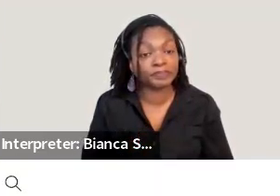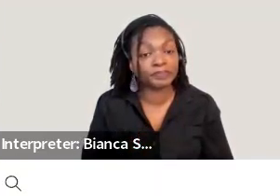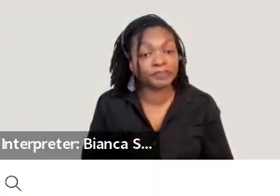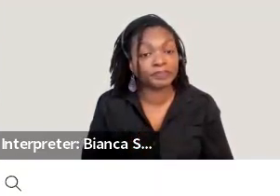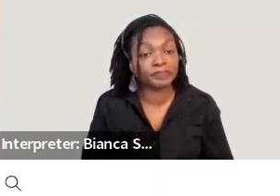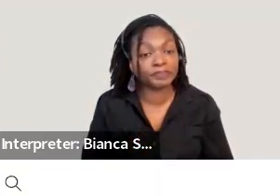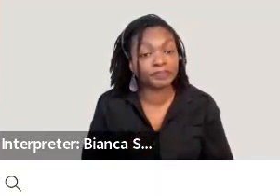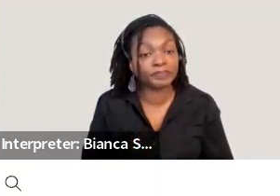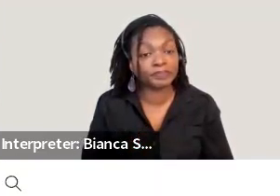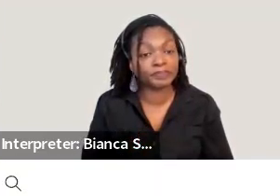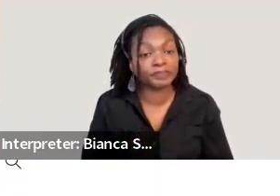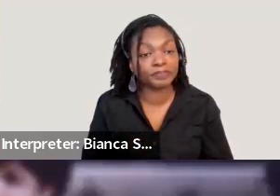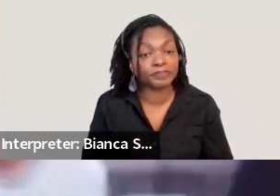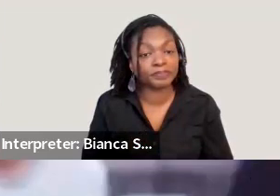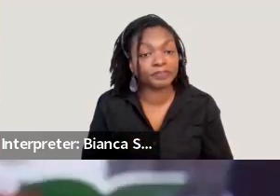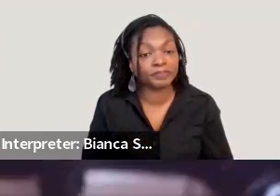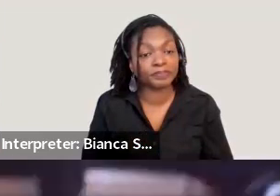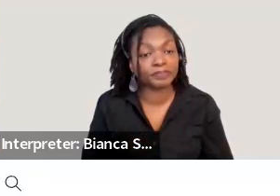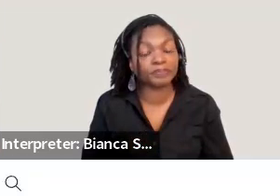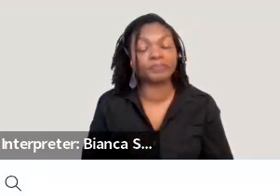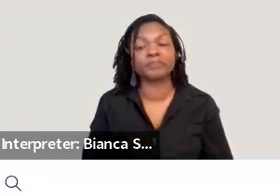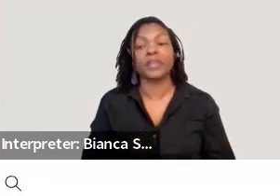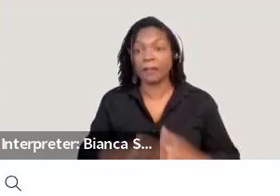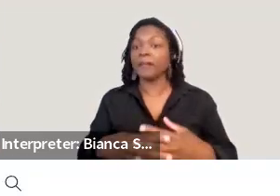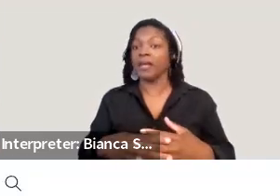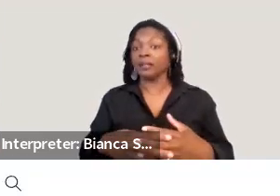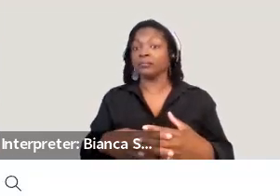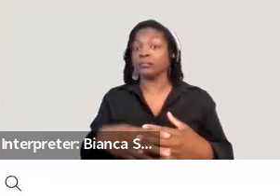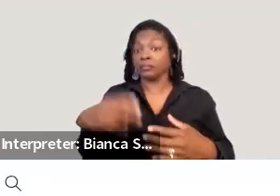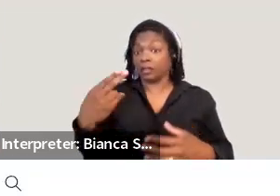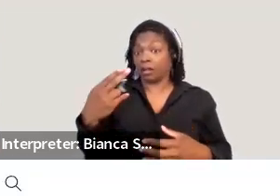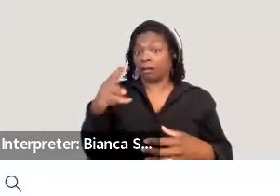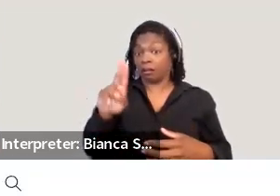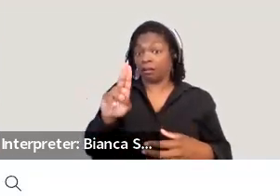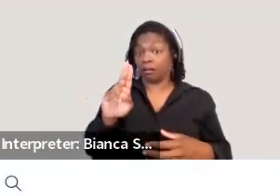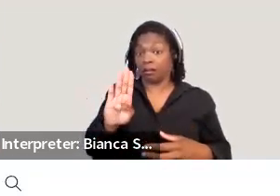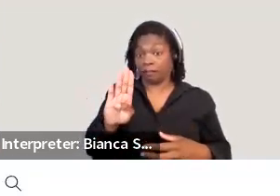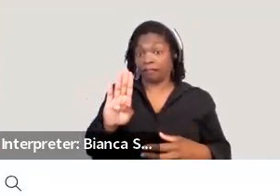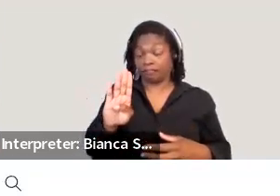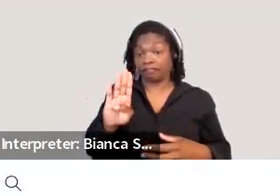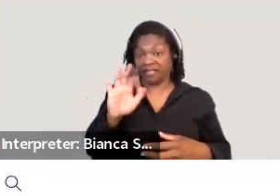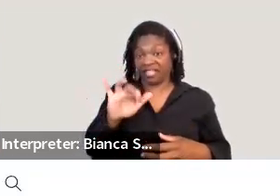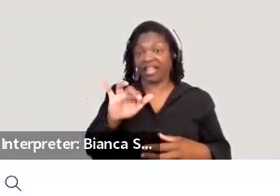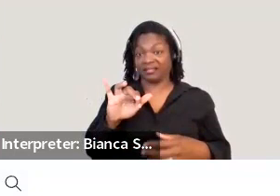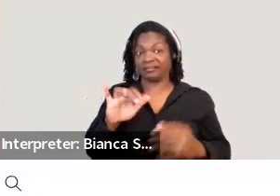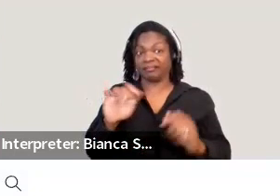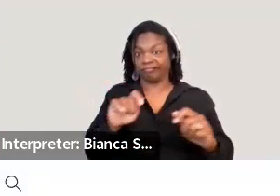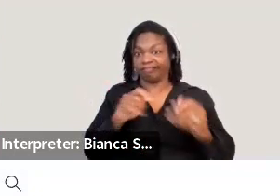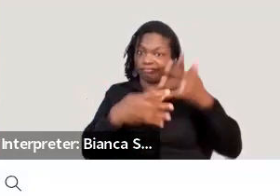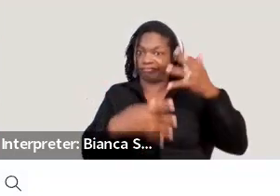So again, that's what the hub pages look like. And these are the